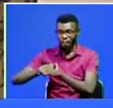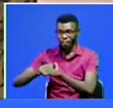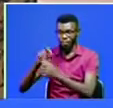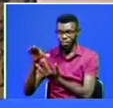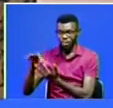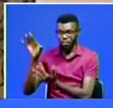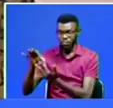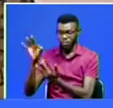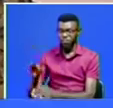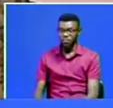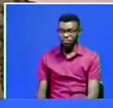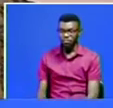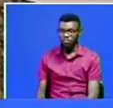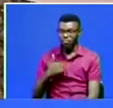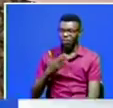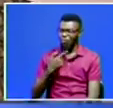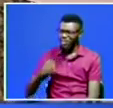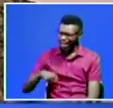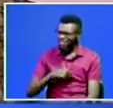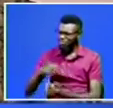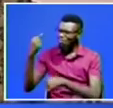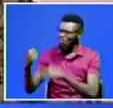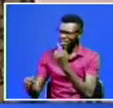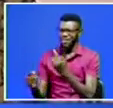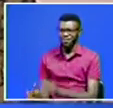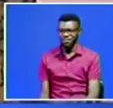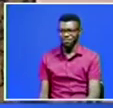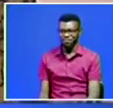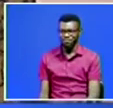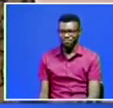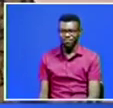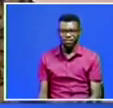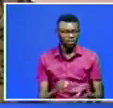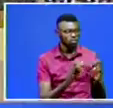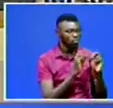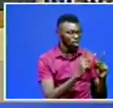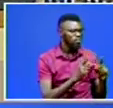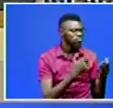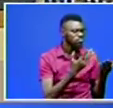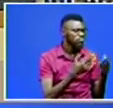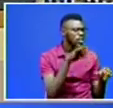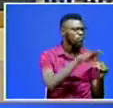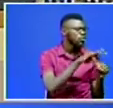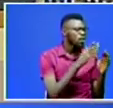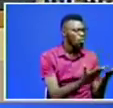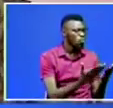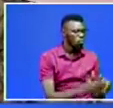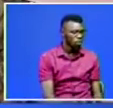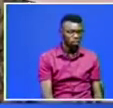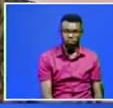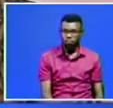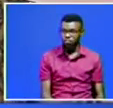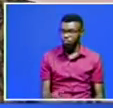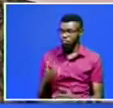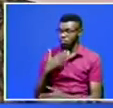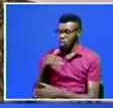So I want us to bring this home, guys. Finally. Yeah. So how do we do it? For you to